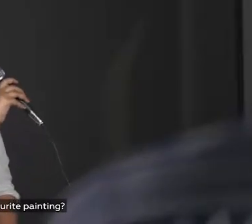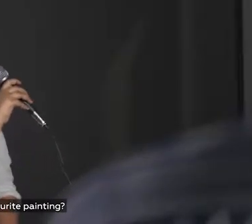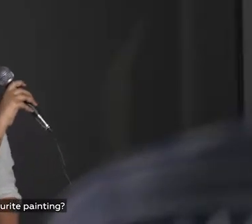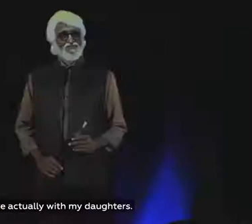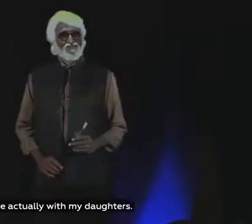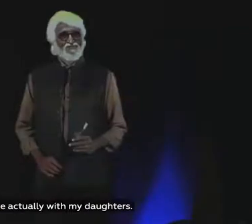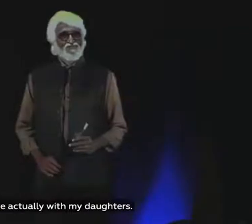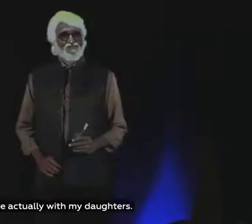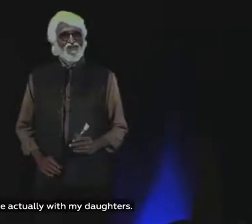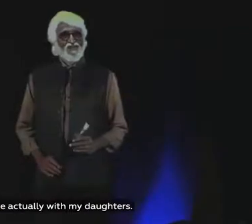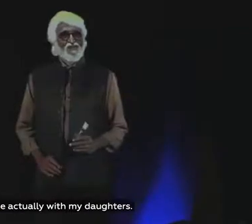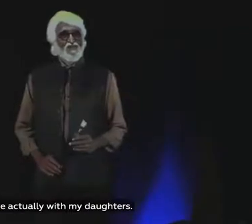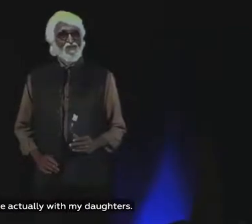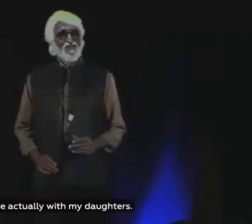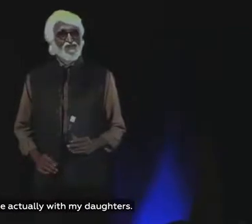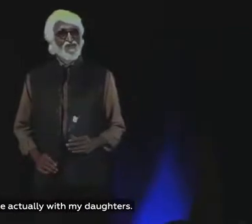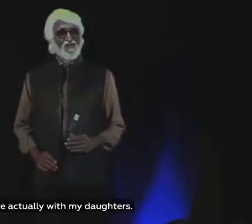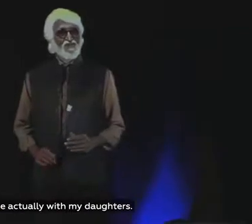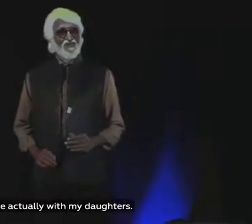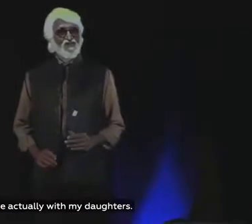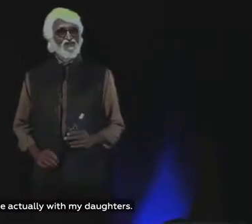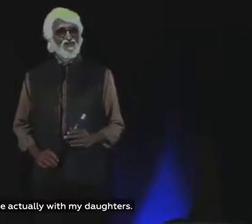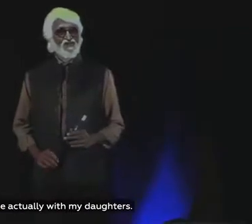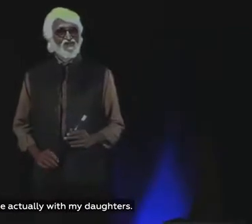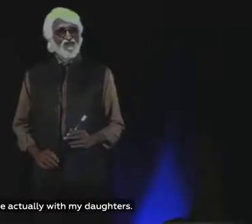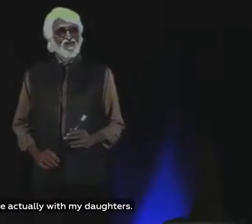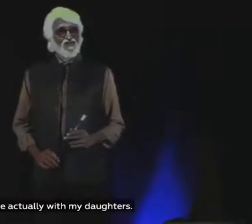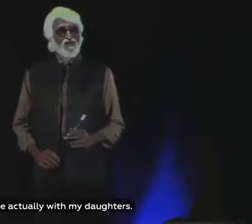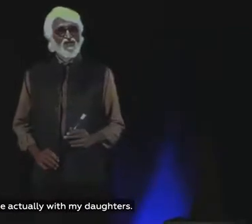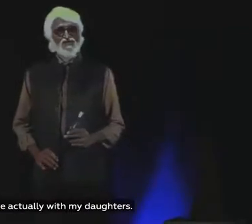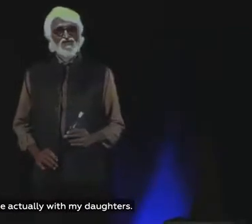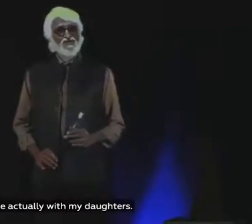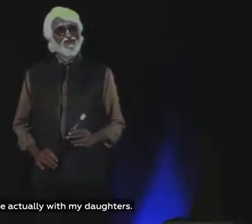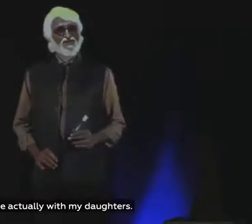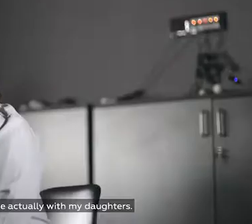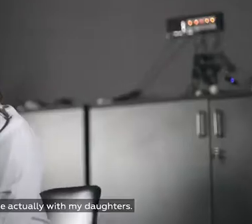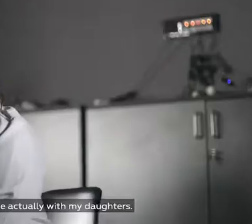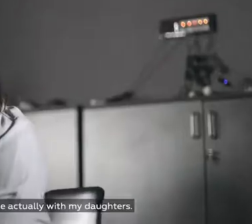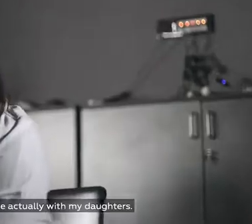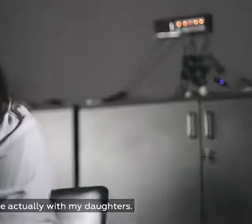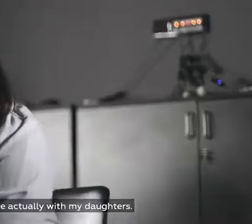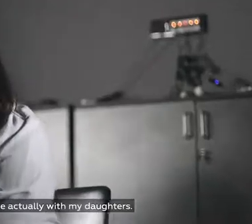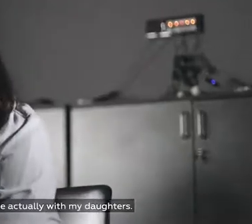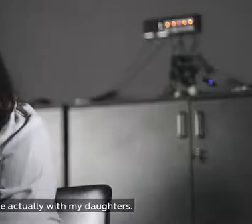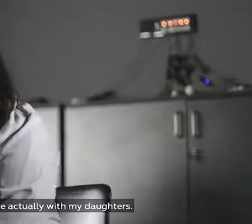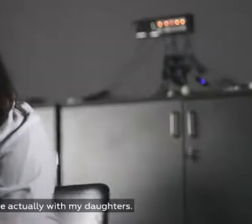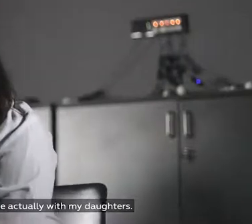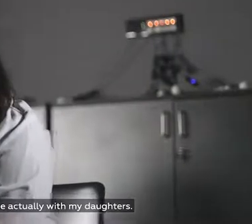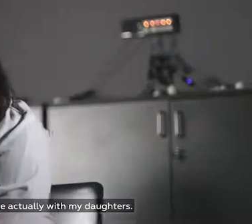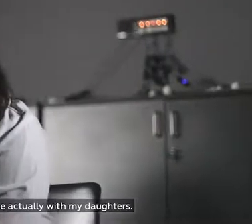painting? The painting of the two sisters, who are actually my daughters.